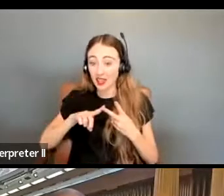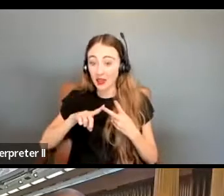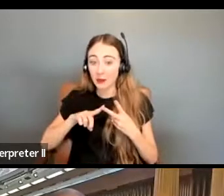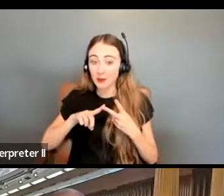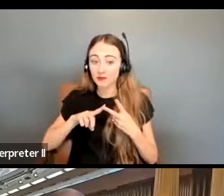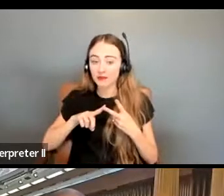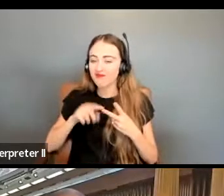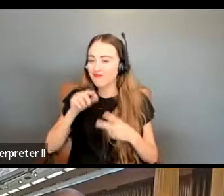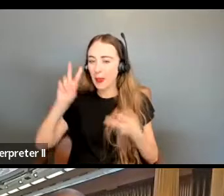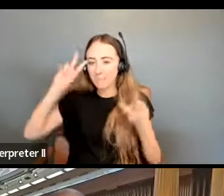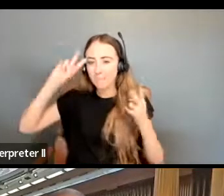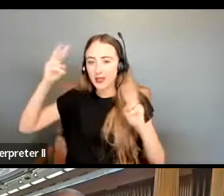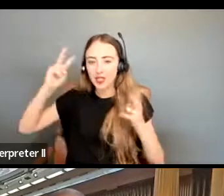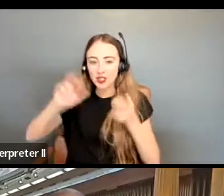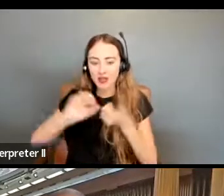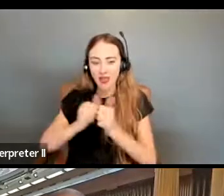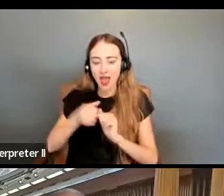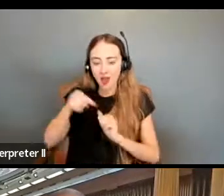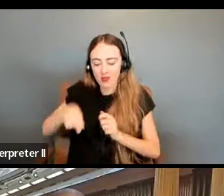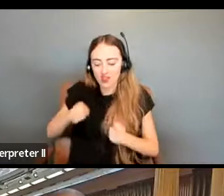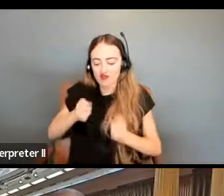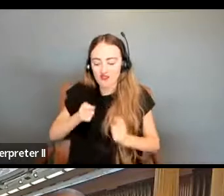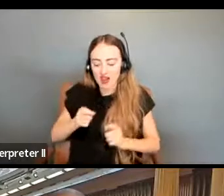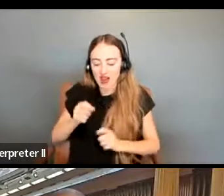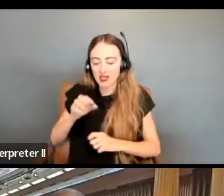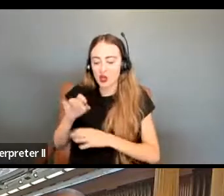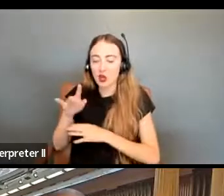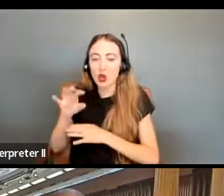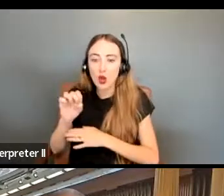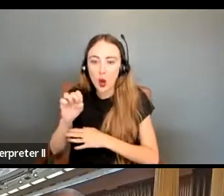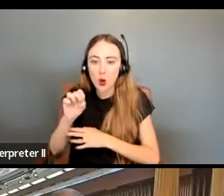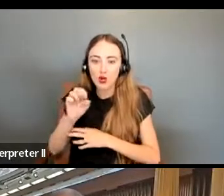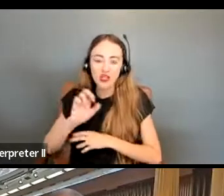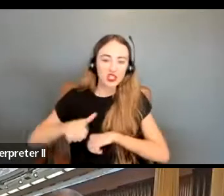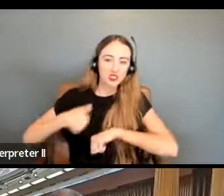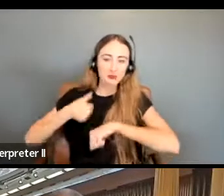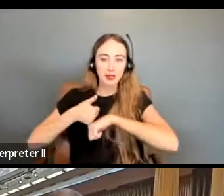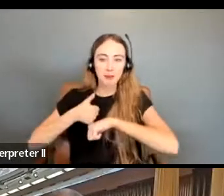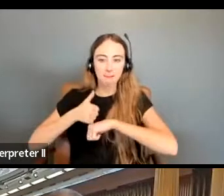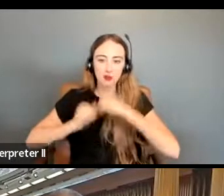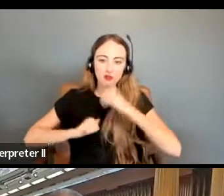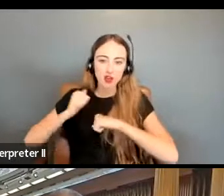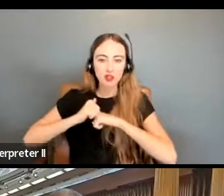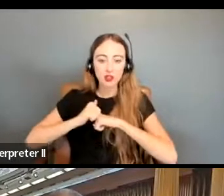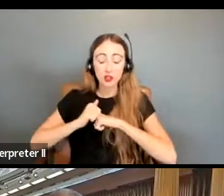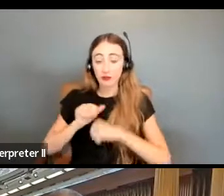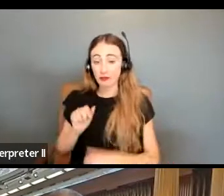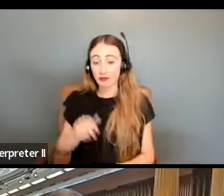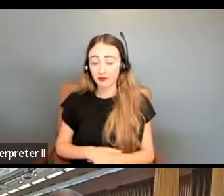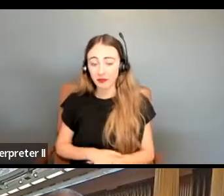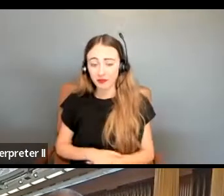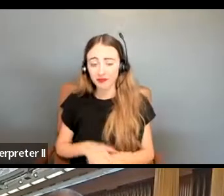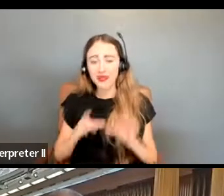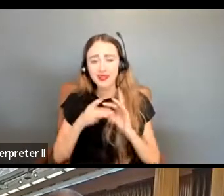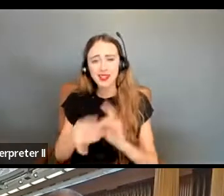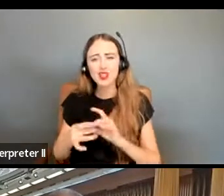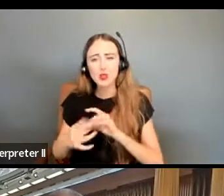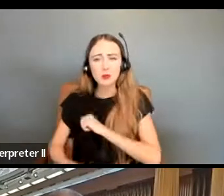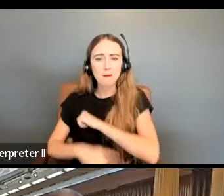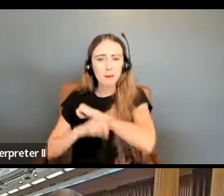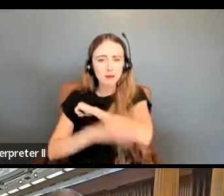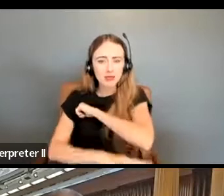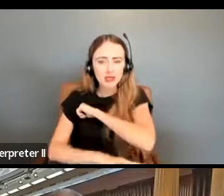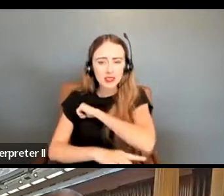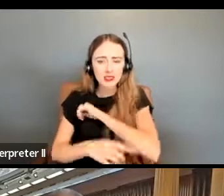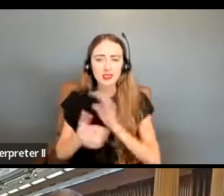it misunderstands how this revised criminal code is constructed. First, with regard to sentencing, the research